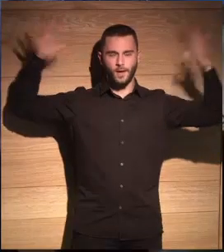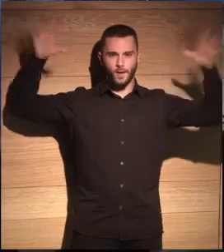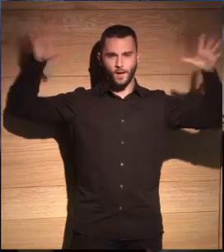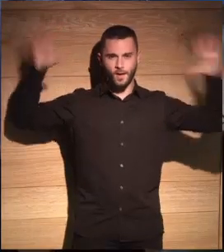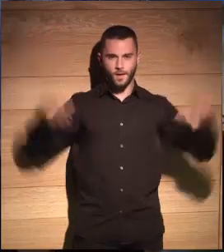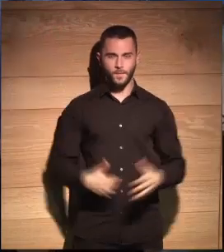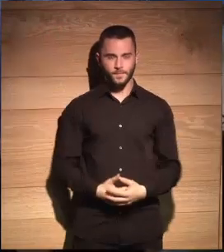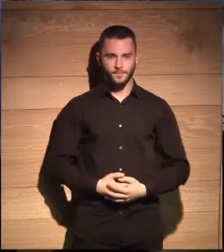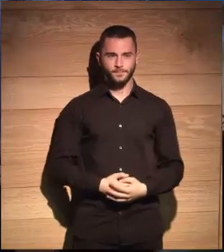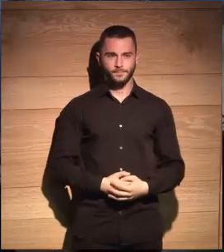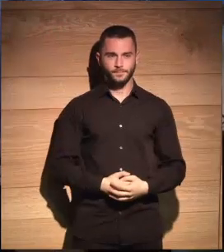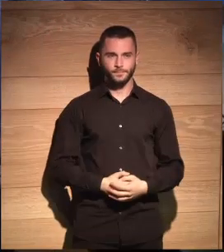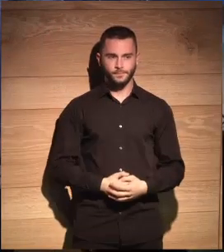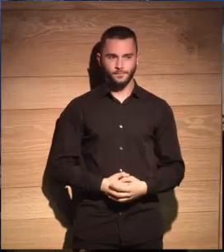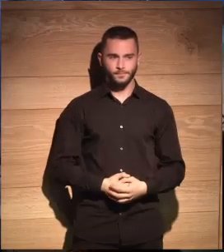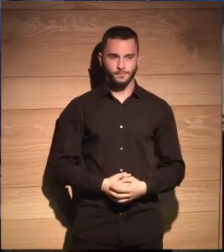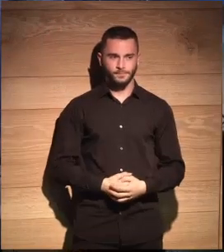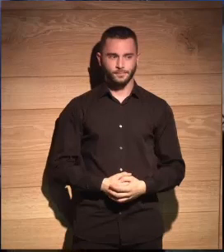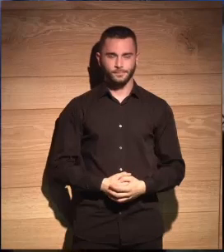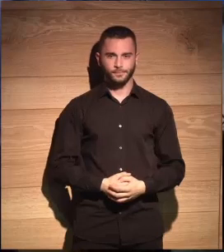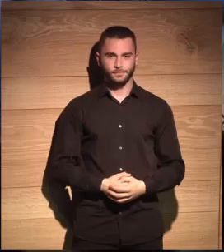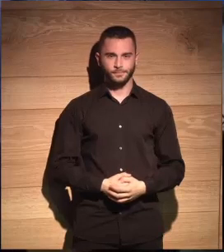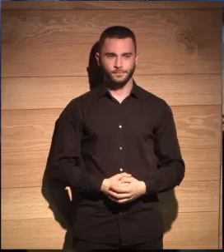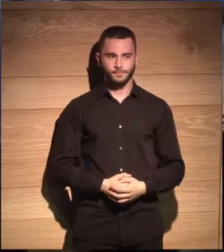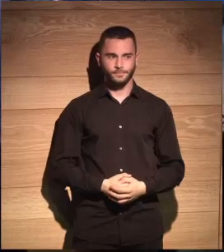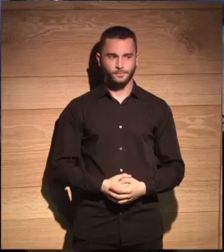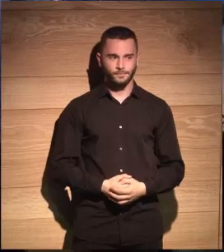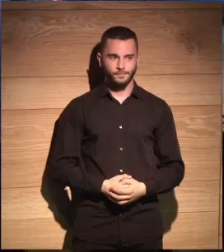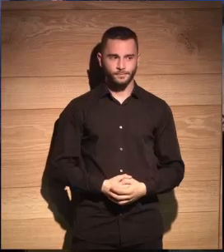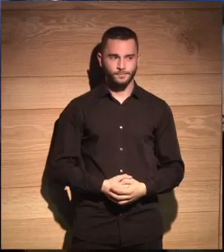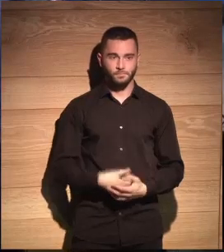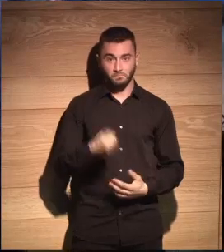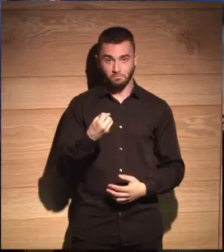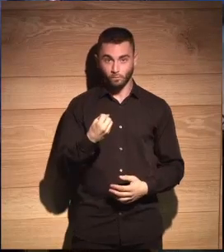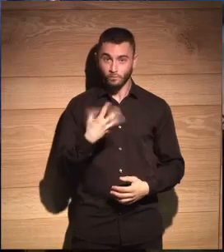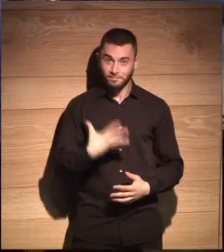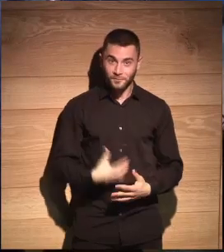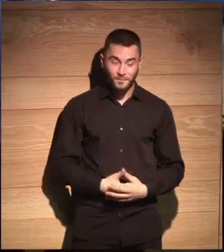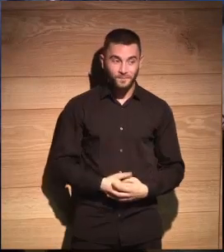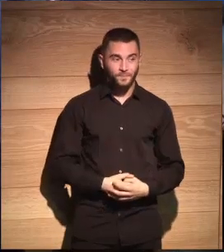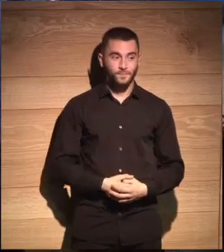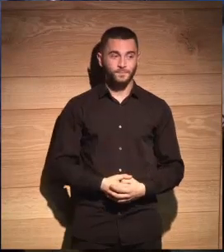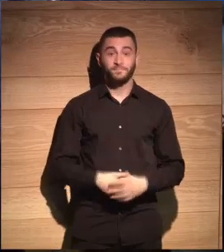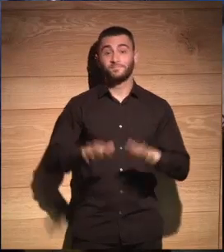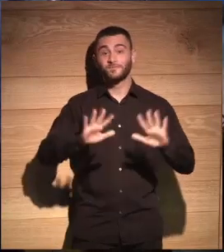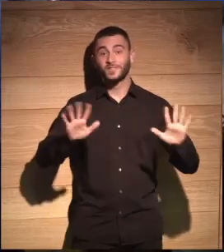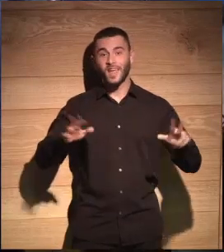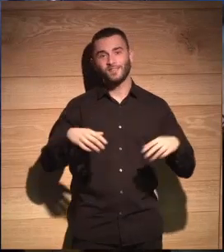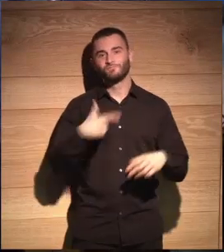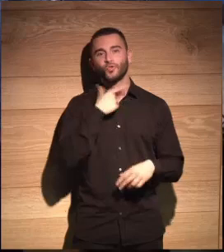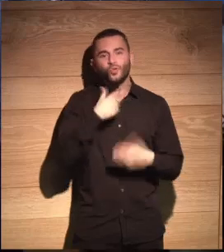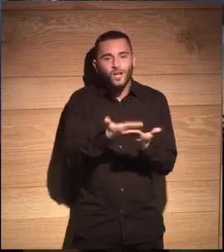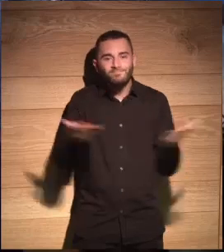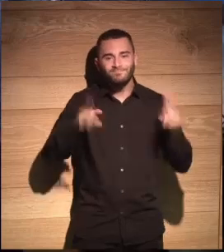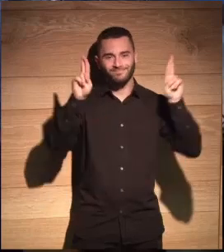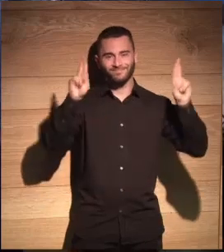¿Cómo mola? Ha quedado bien. Ha quedado muy bien. Sí. Pues nada, espero que os haya